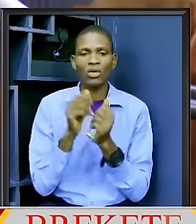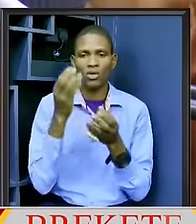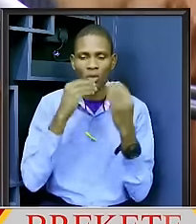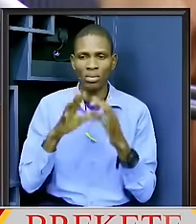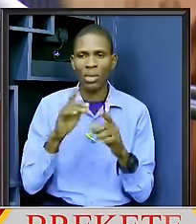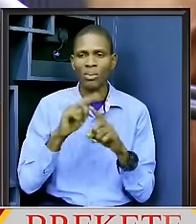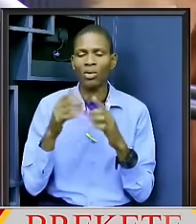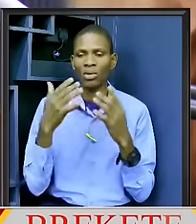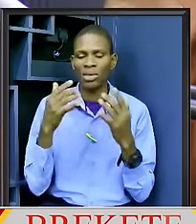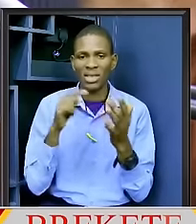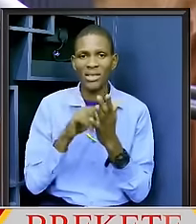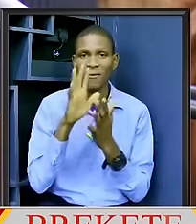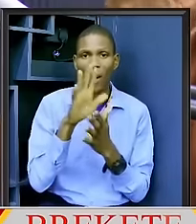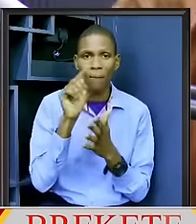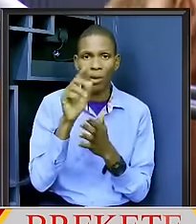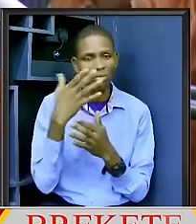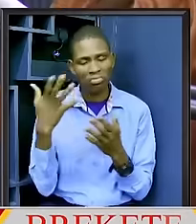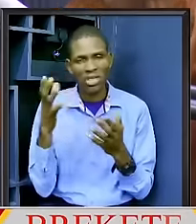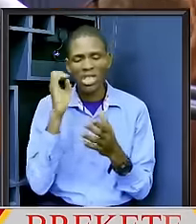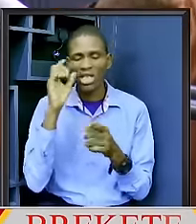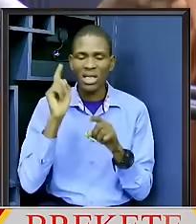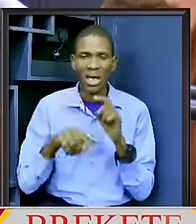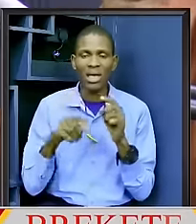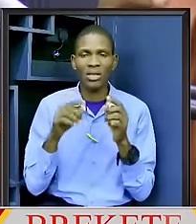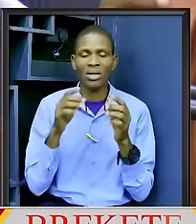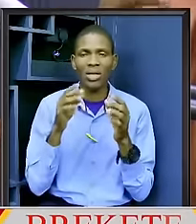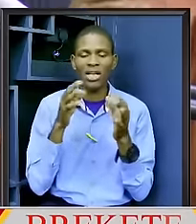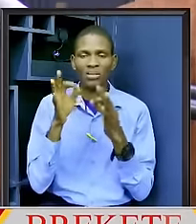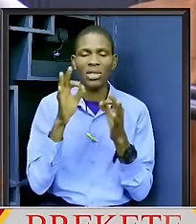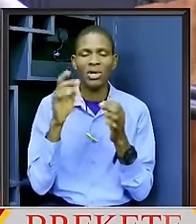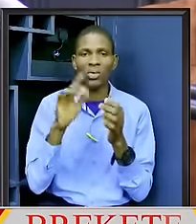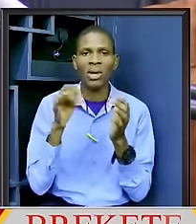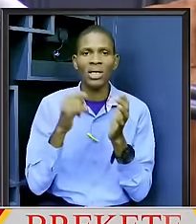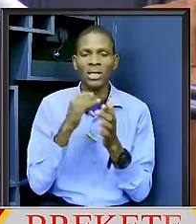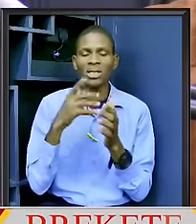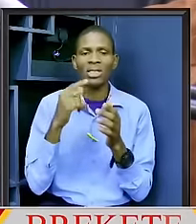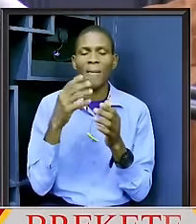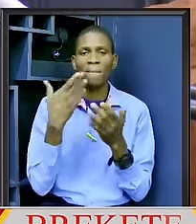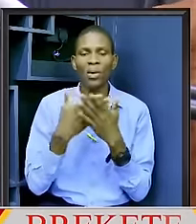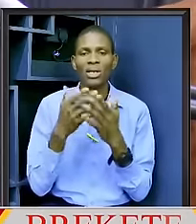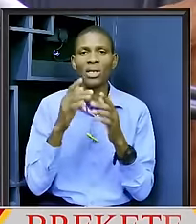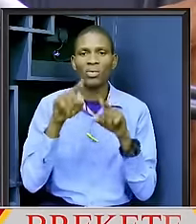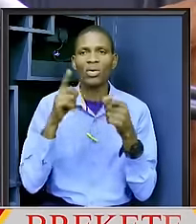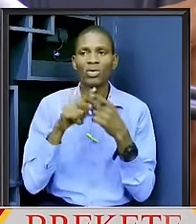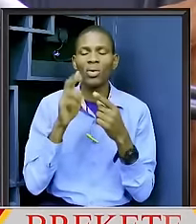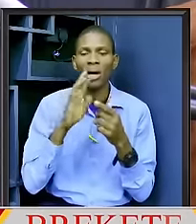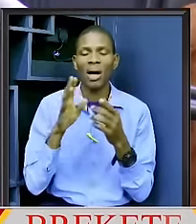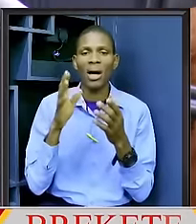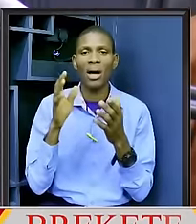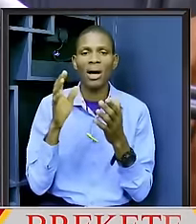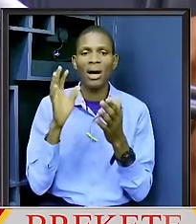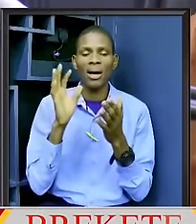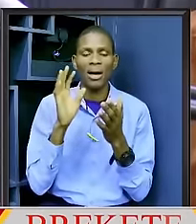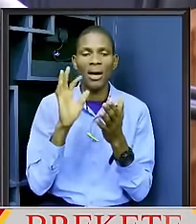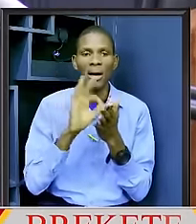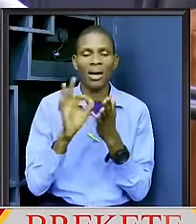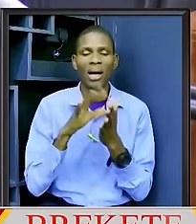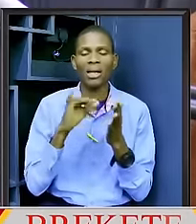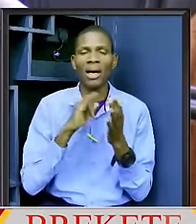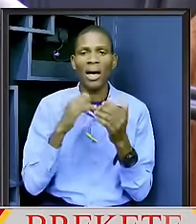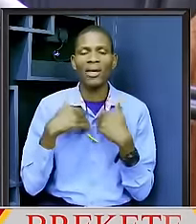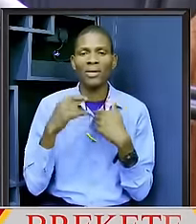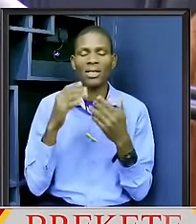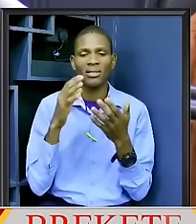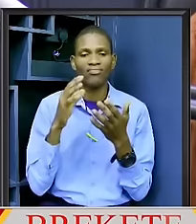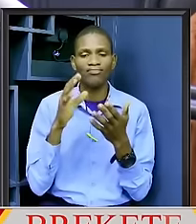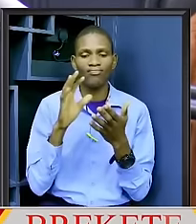cannot explain where the money is. The money, that, sir. The money went to her account, and I have the statements here to show that